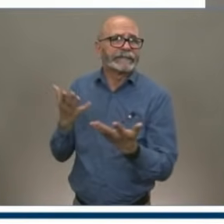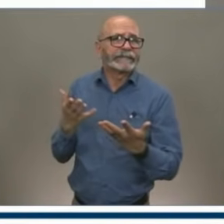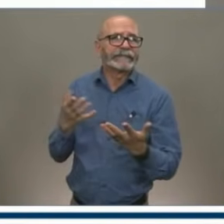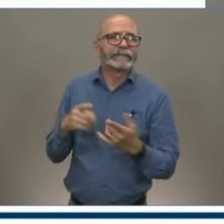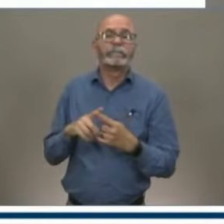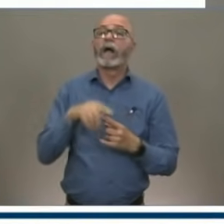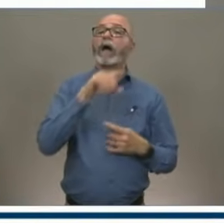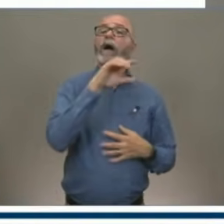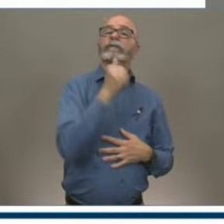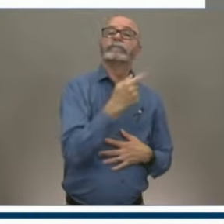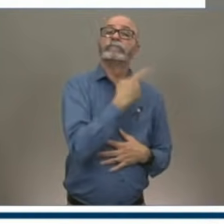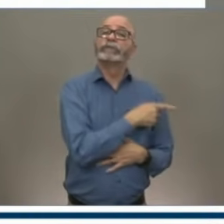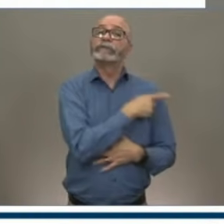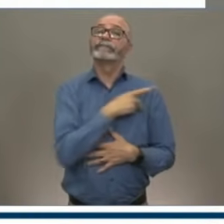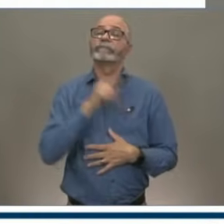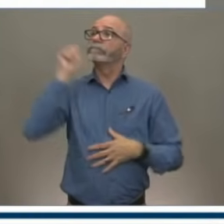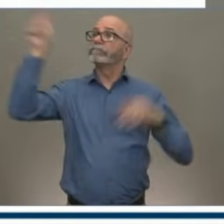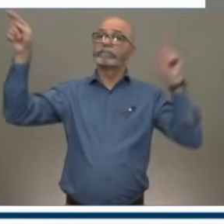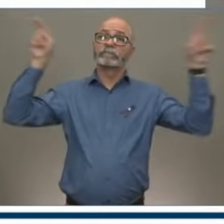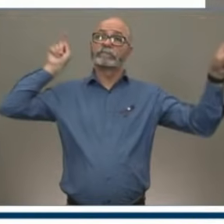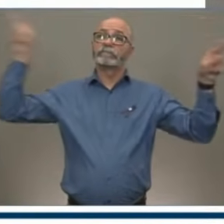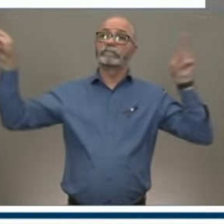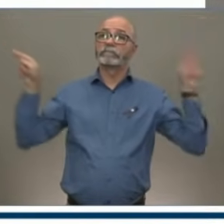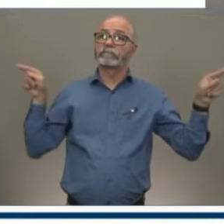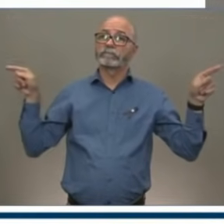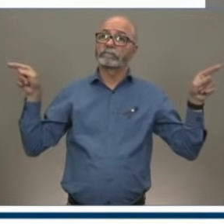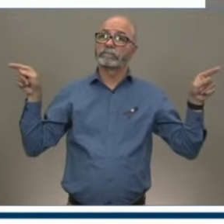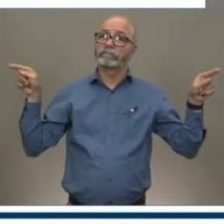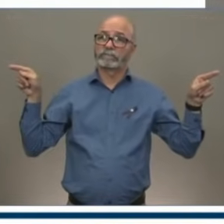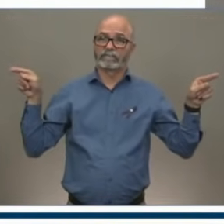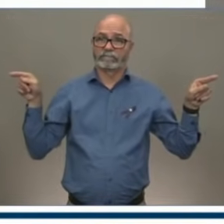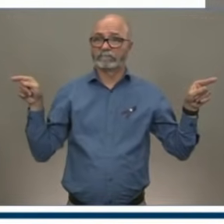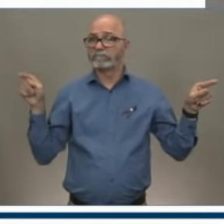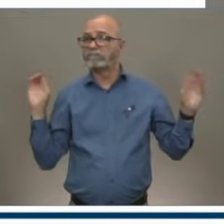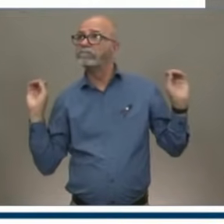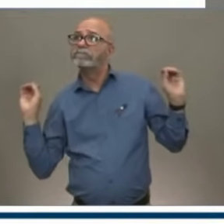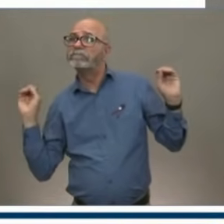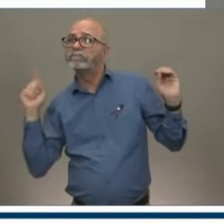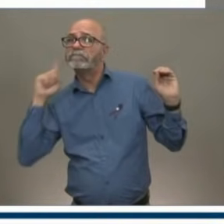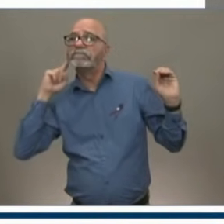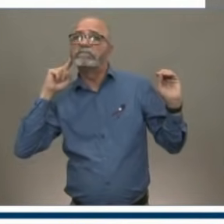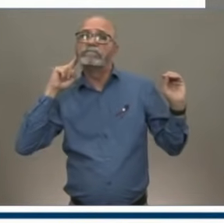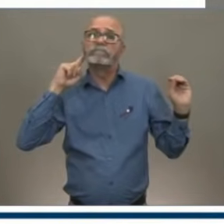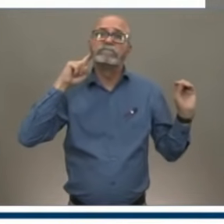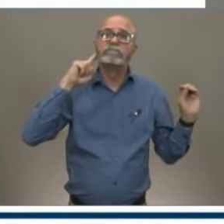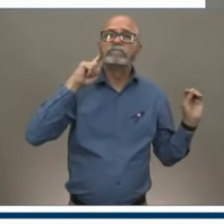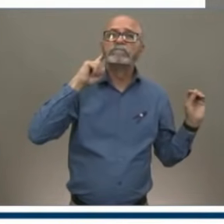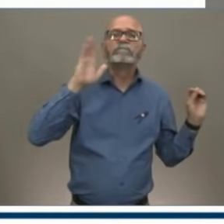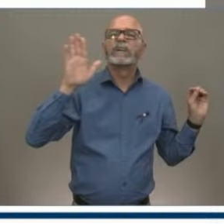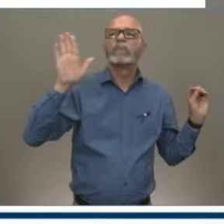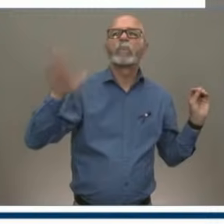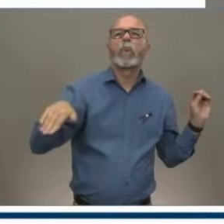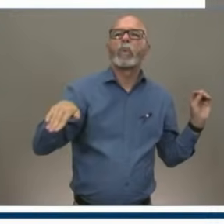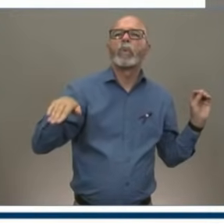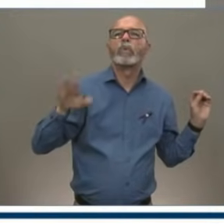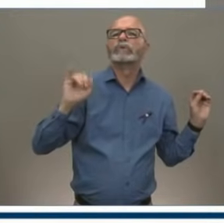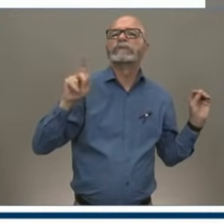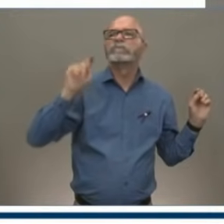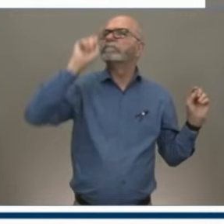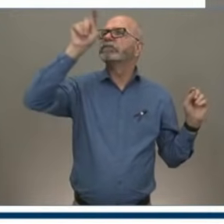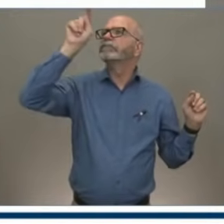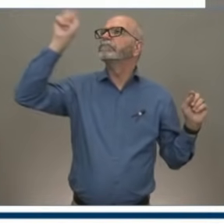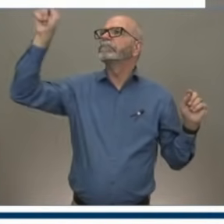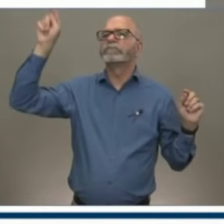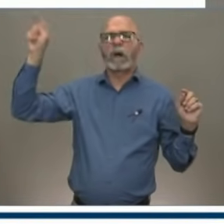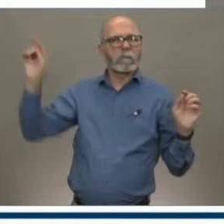same level of activity of COVID-19, we are still sticking with the low-risk announcements because we're at a different place.